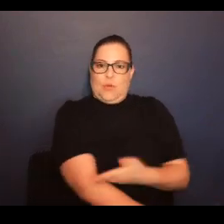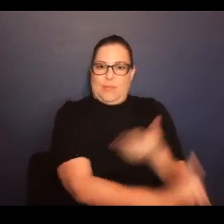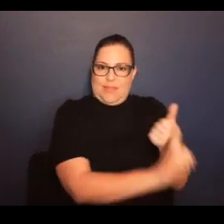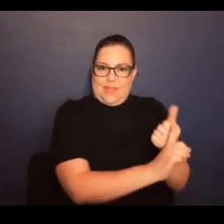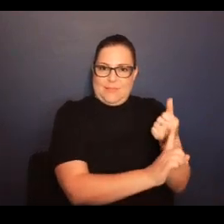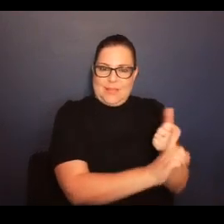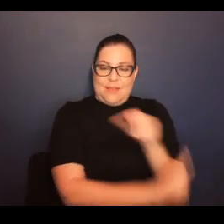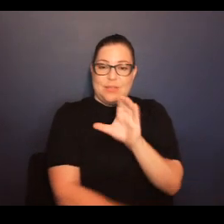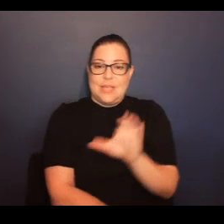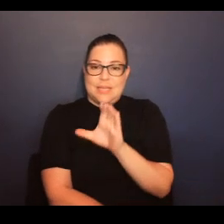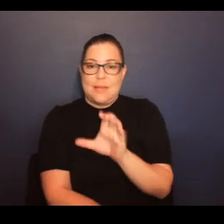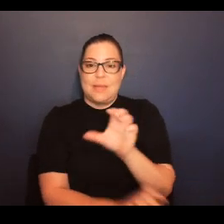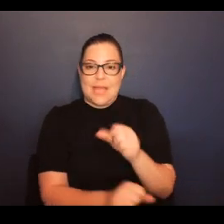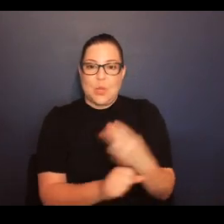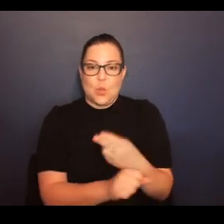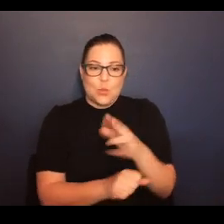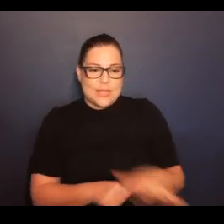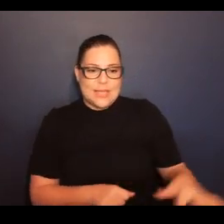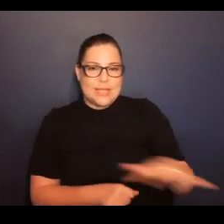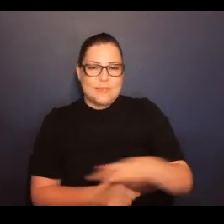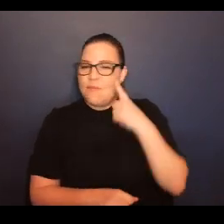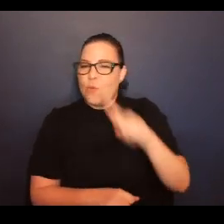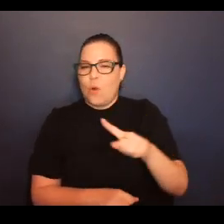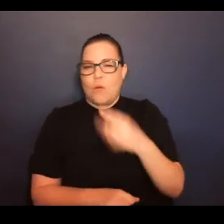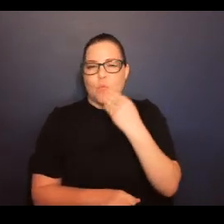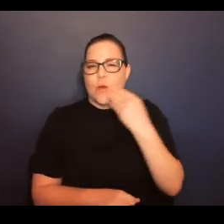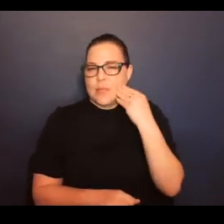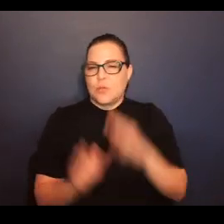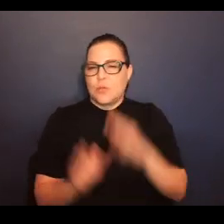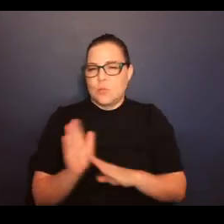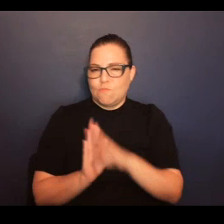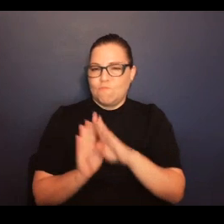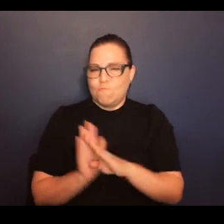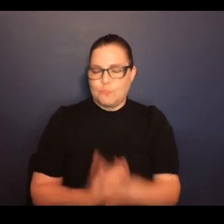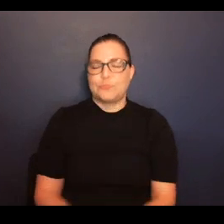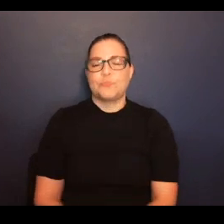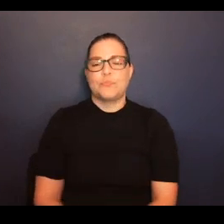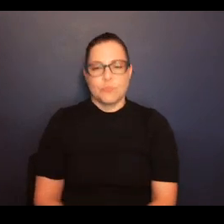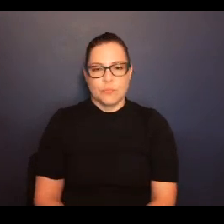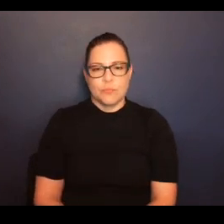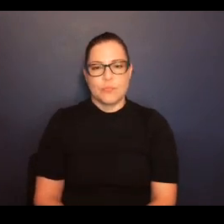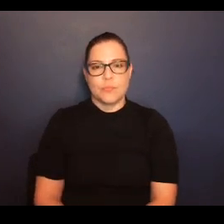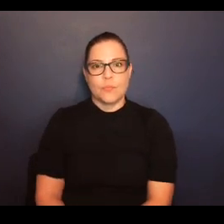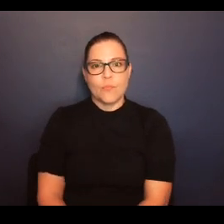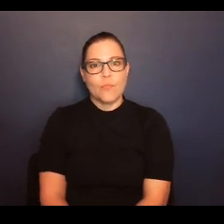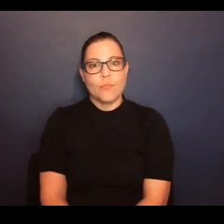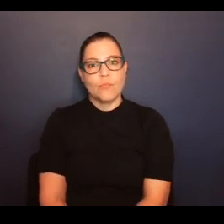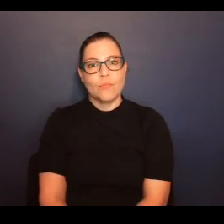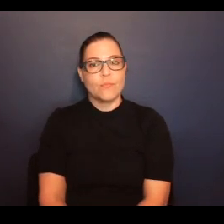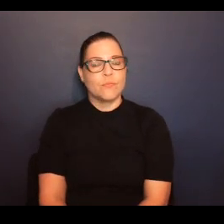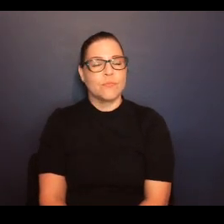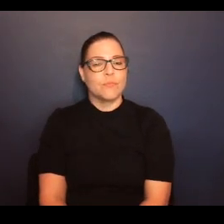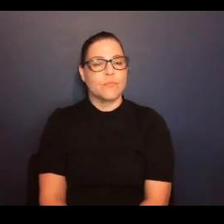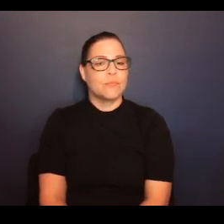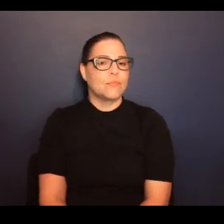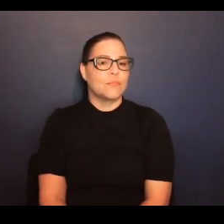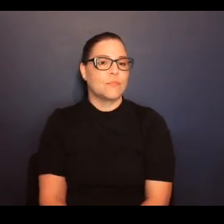able to use that community space towards their residential development. So, and this is